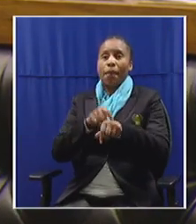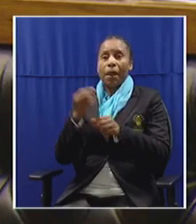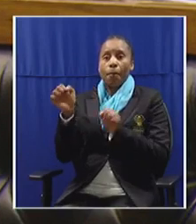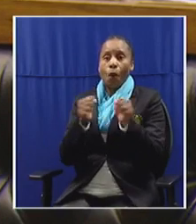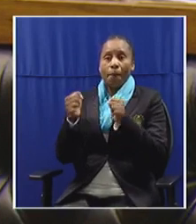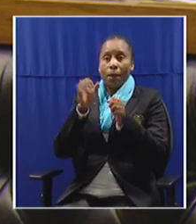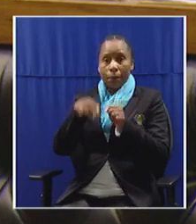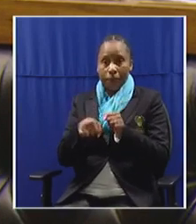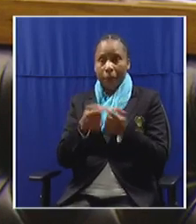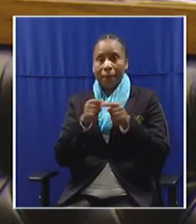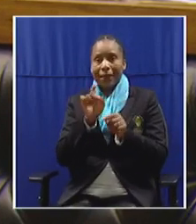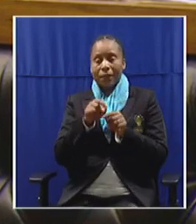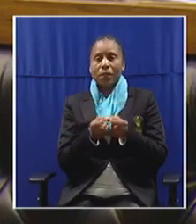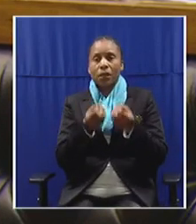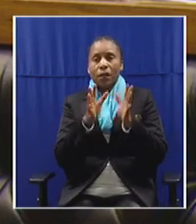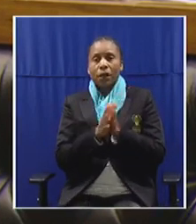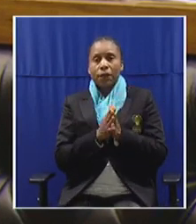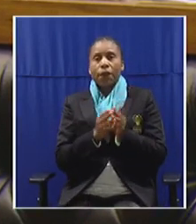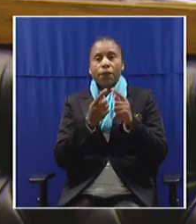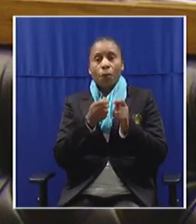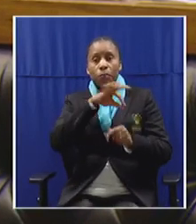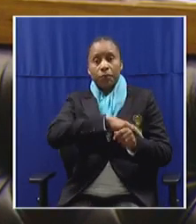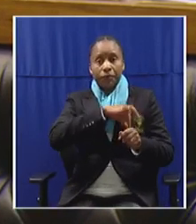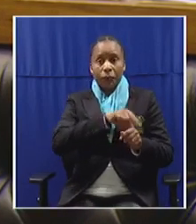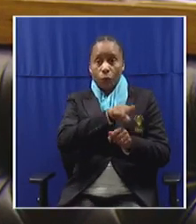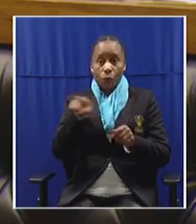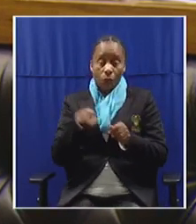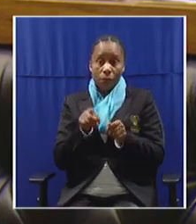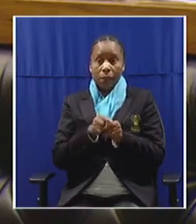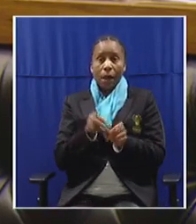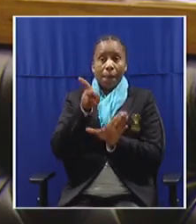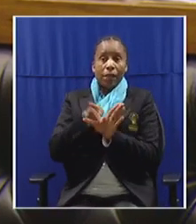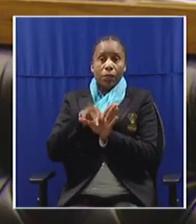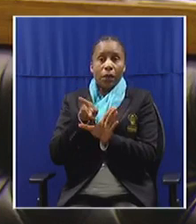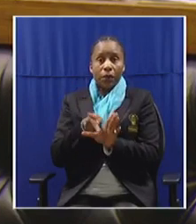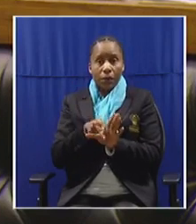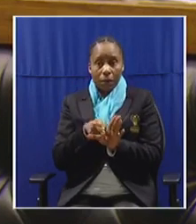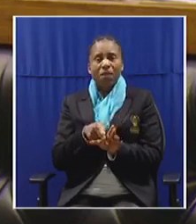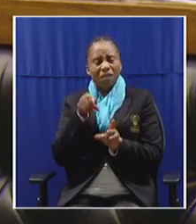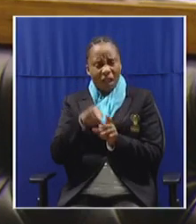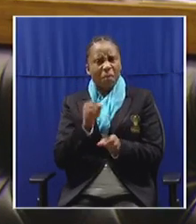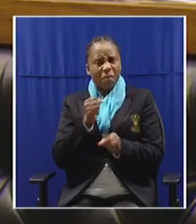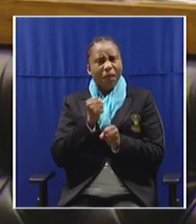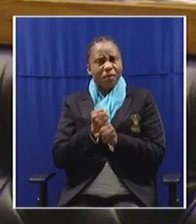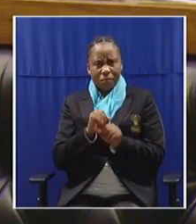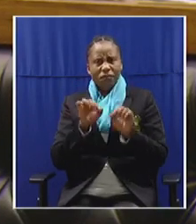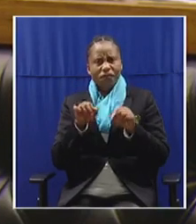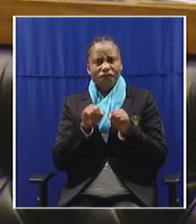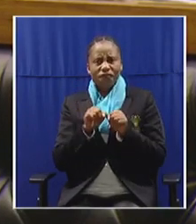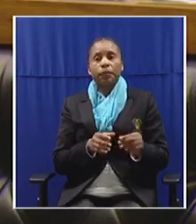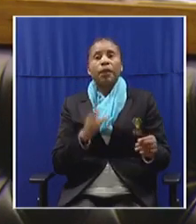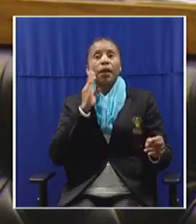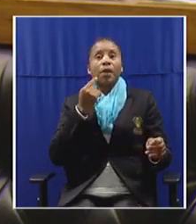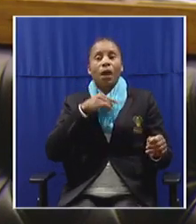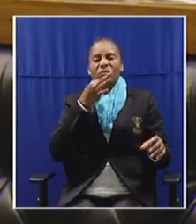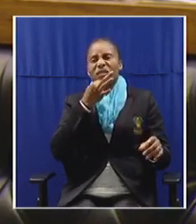of wages to all those who are participating makes a meaningful contribution towards reducing.